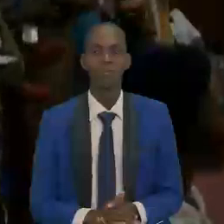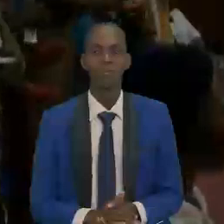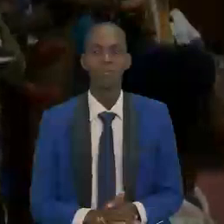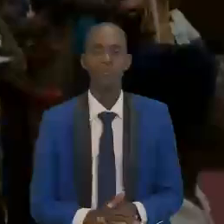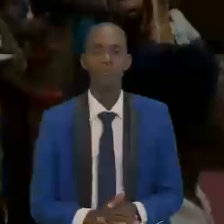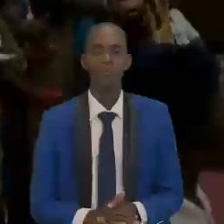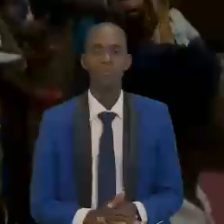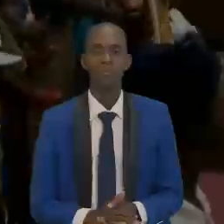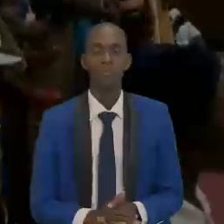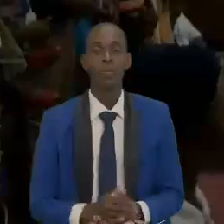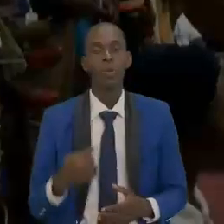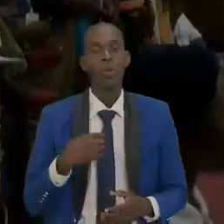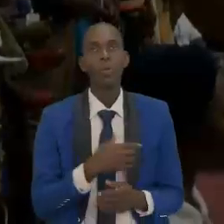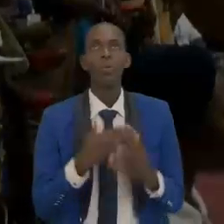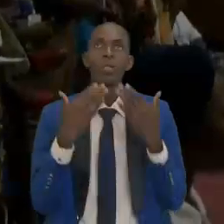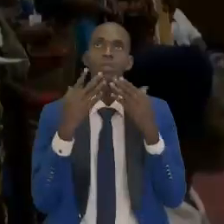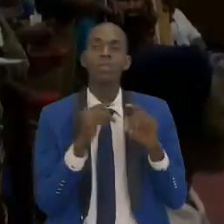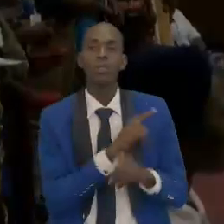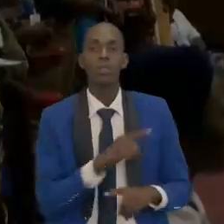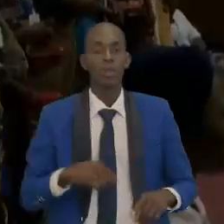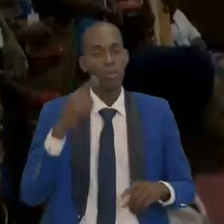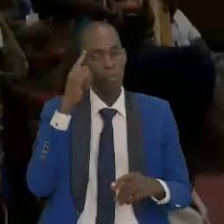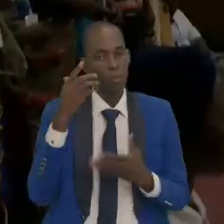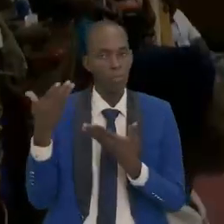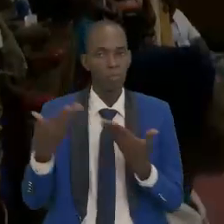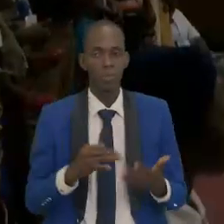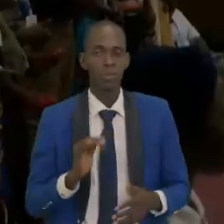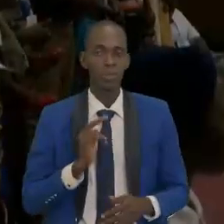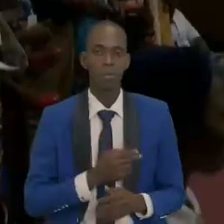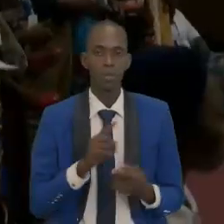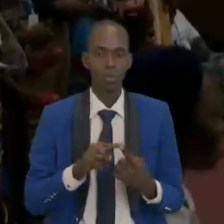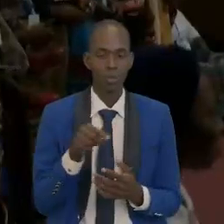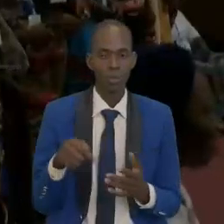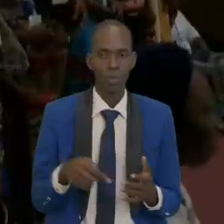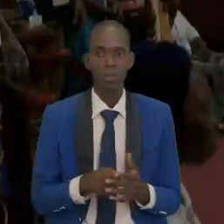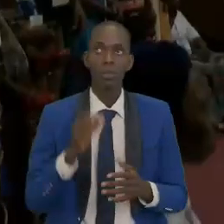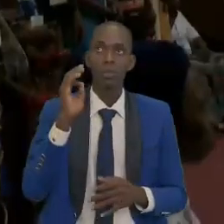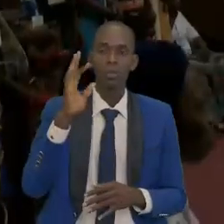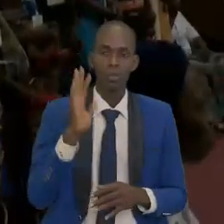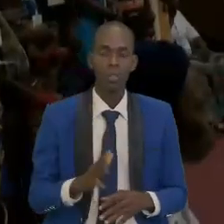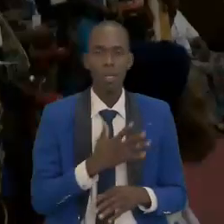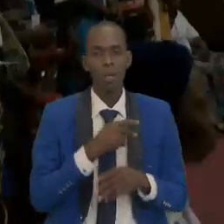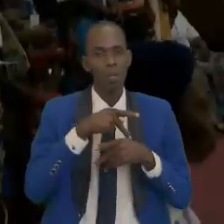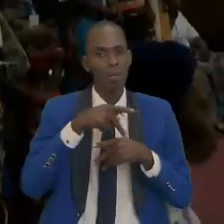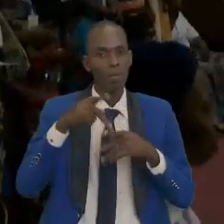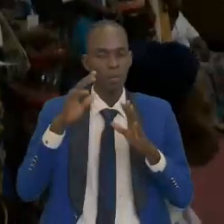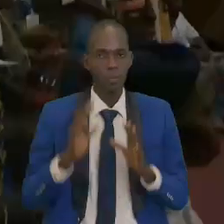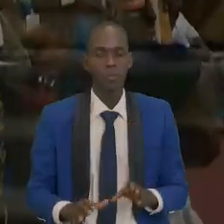we thank the Lord for bringing us to this ministers and professional conference